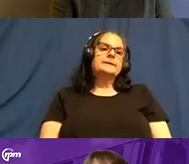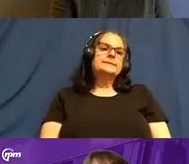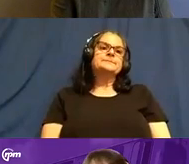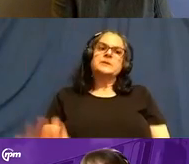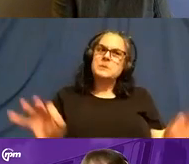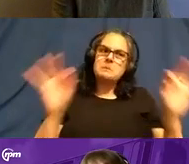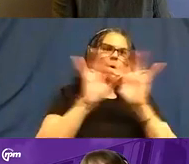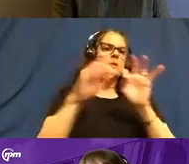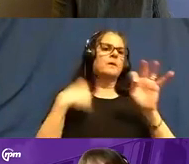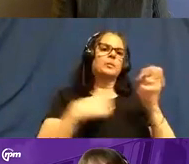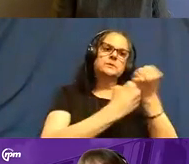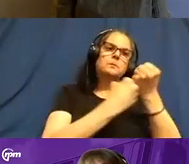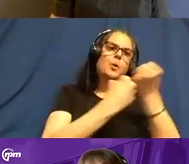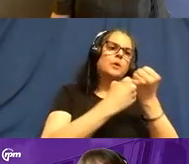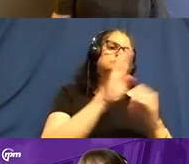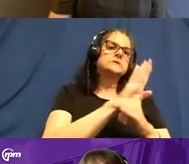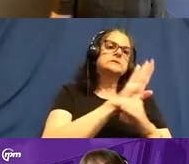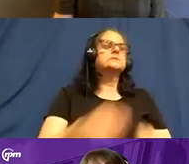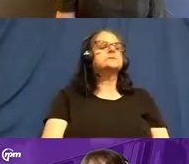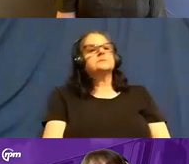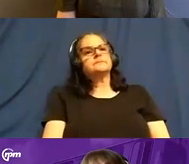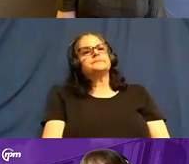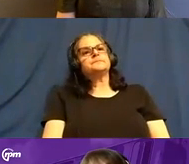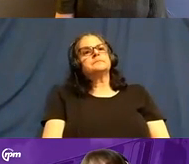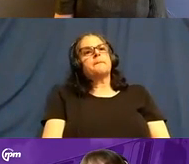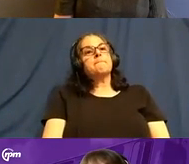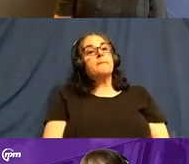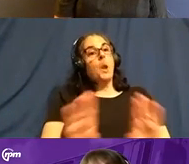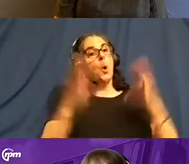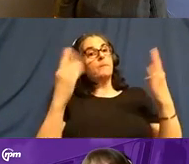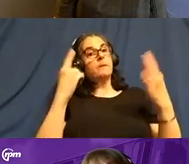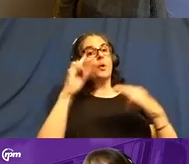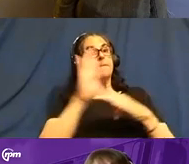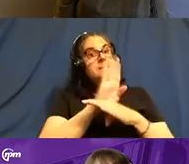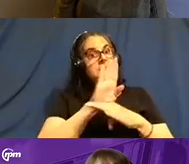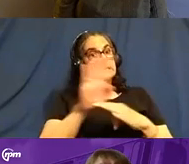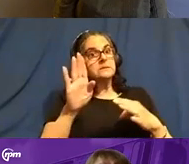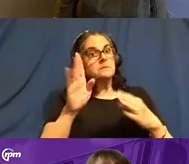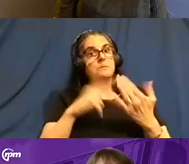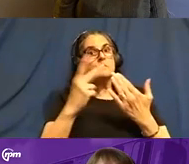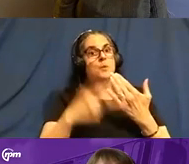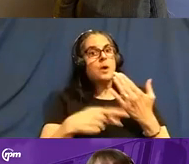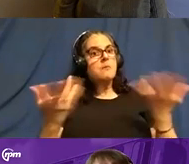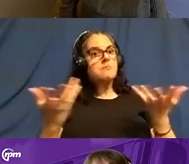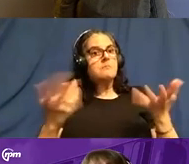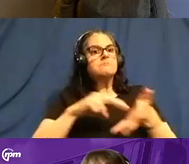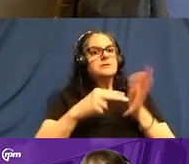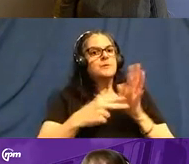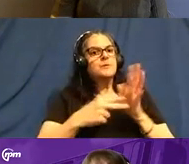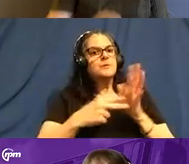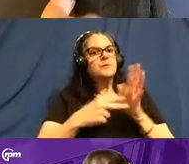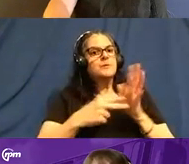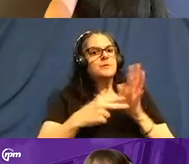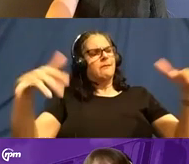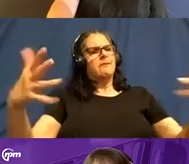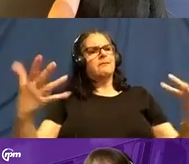program basically is to drive foot traffic into the community, making sure that people in the community as well as outside of the community